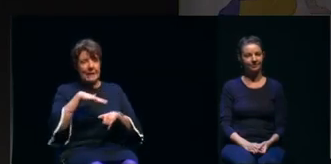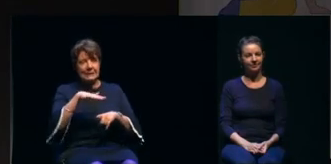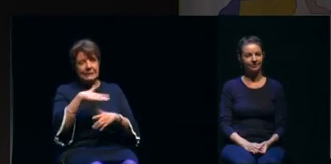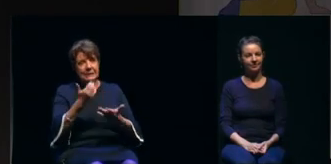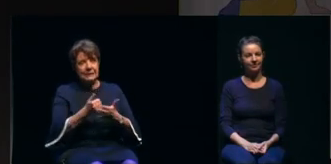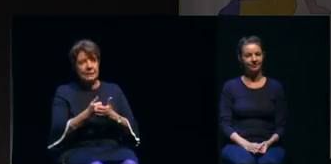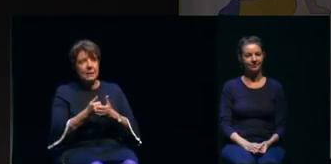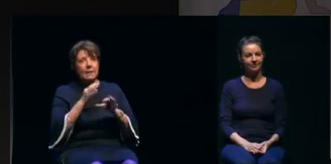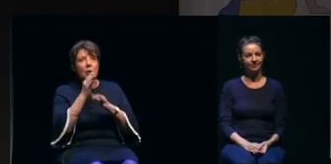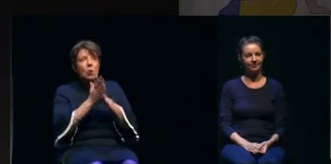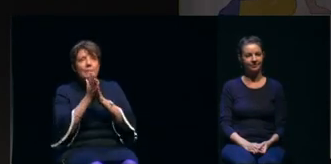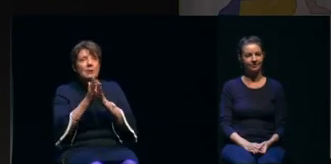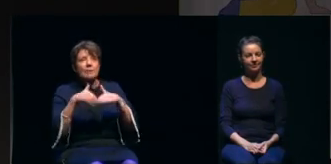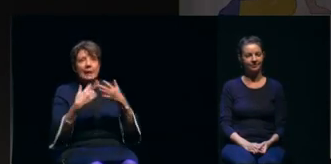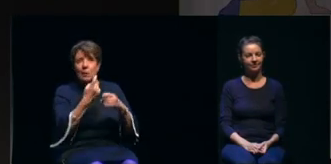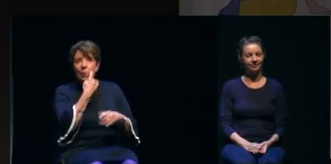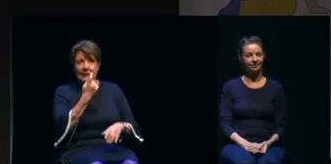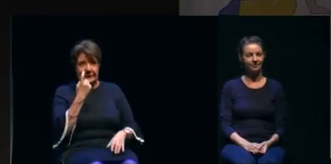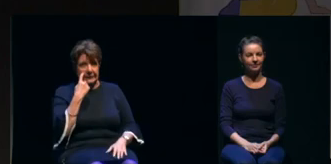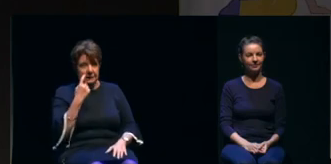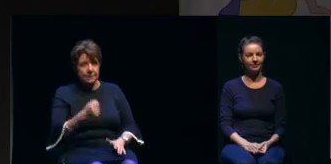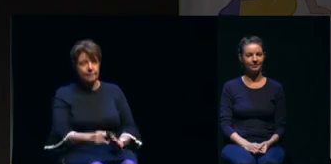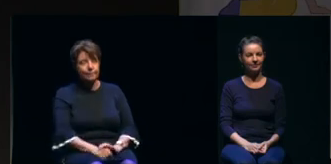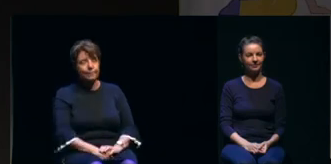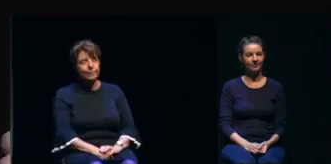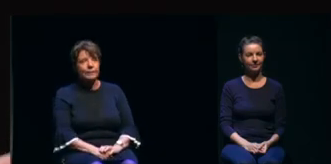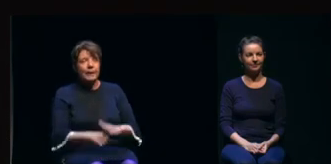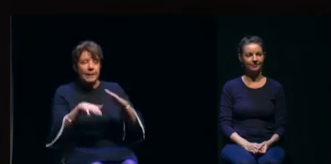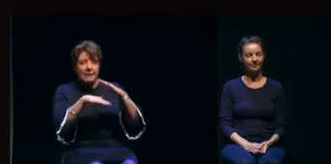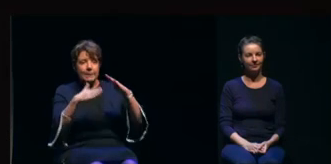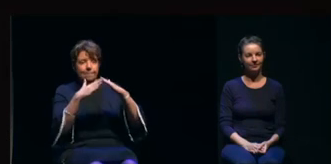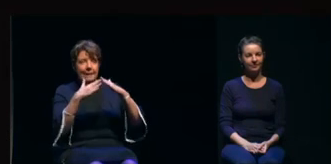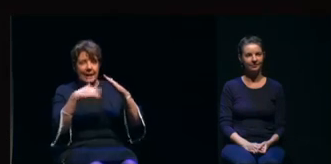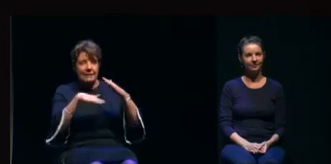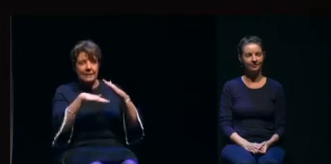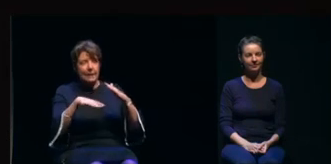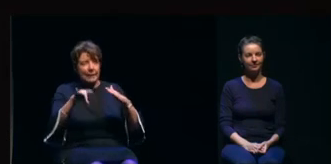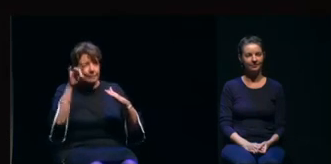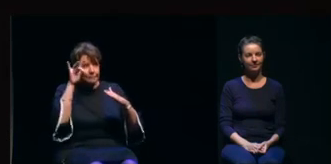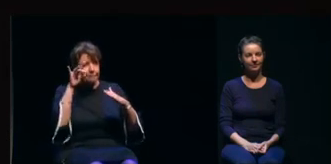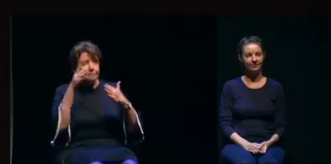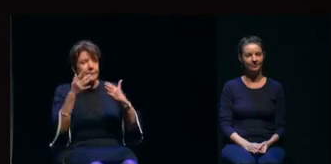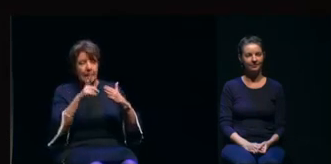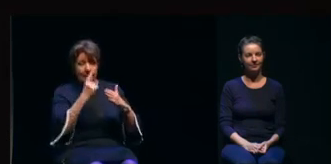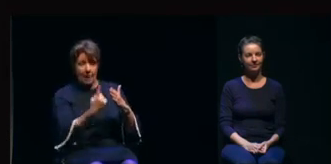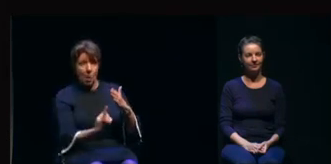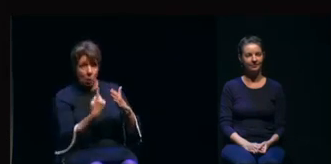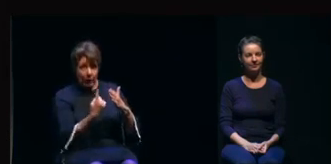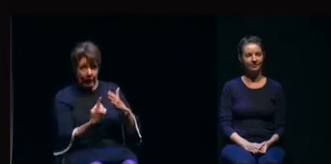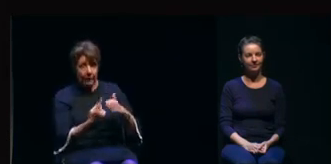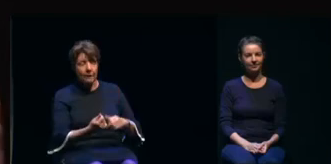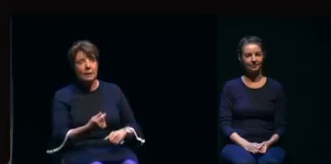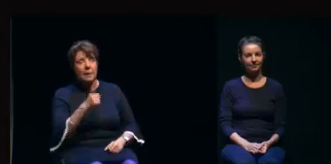aren't meant to be witnesses. And it's in that space that it can be very maddening, it can be very lonely, and it can be